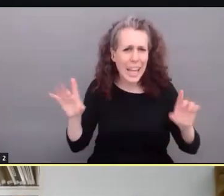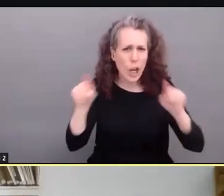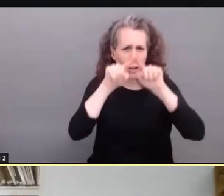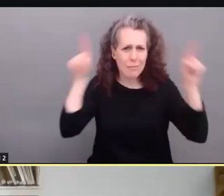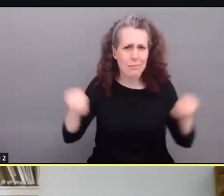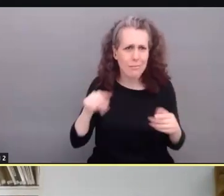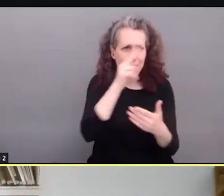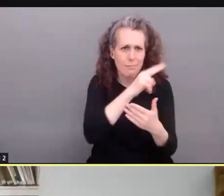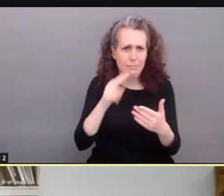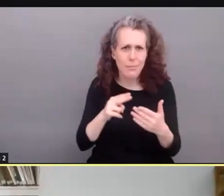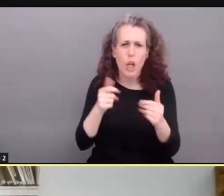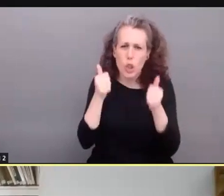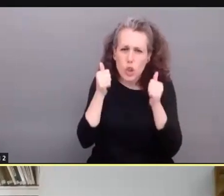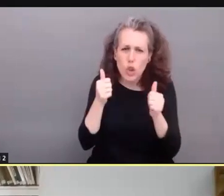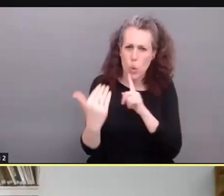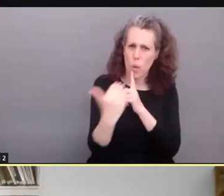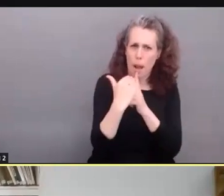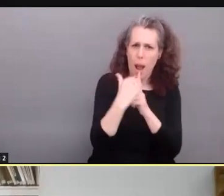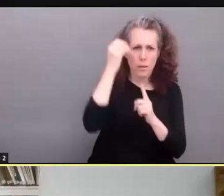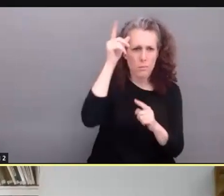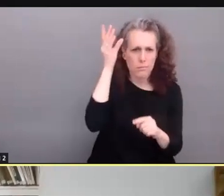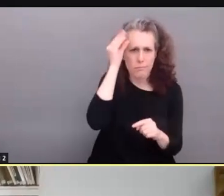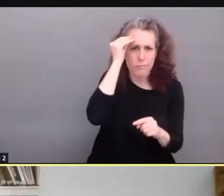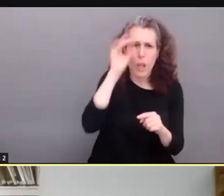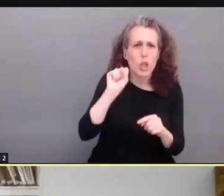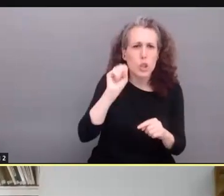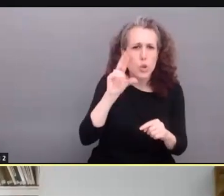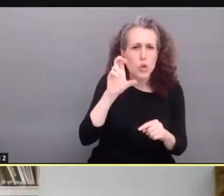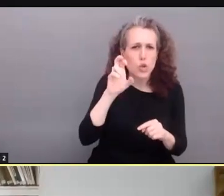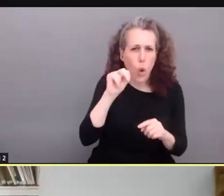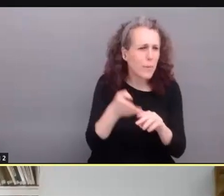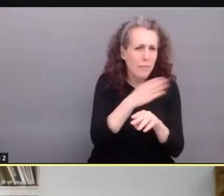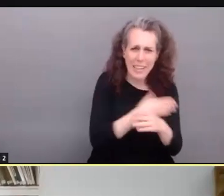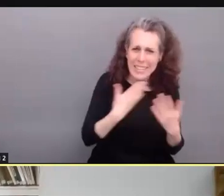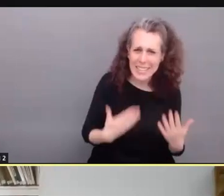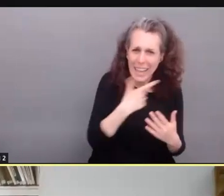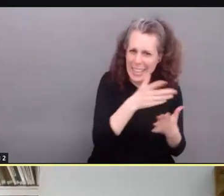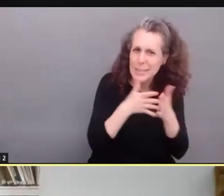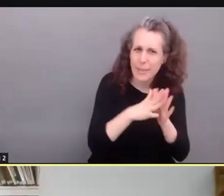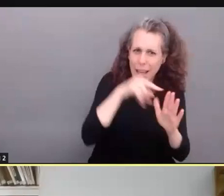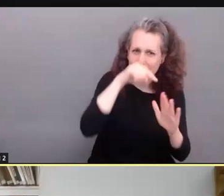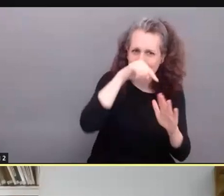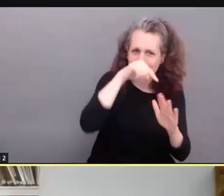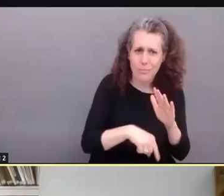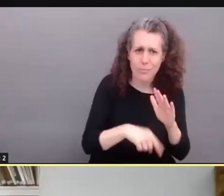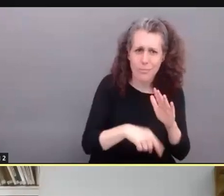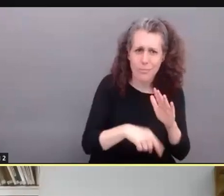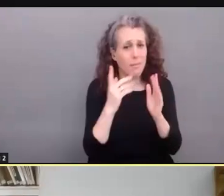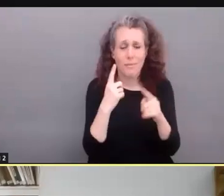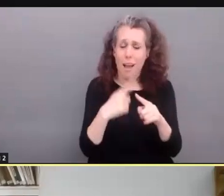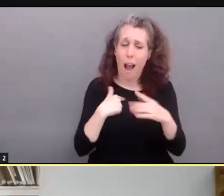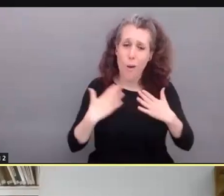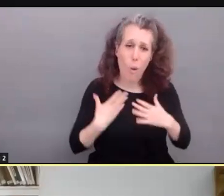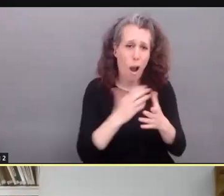effective reminders to us all. Soren went through these in some detail, and I really congratulate you on